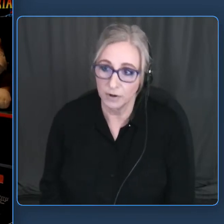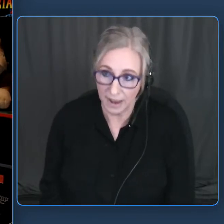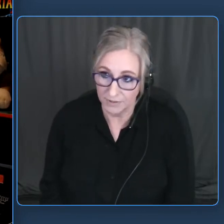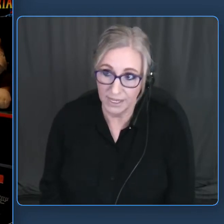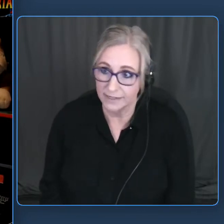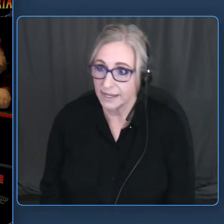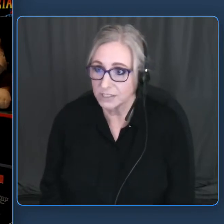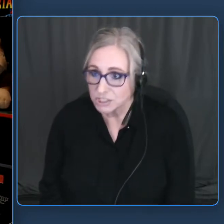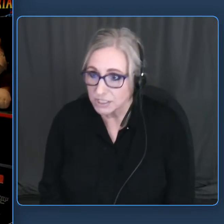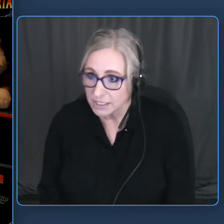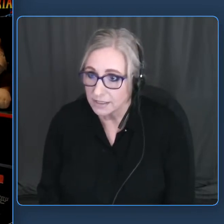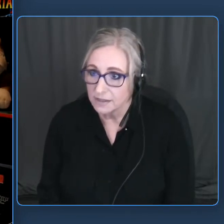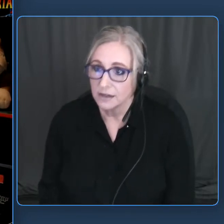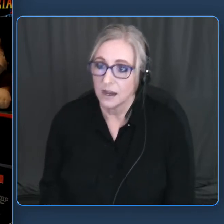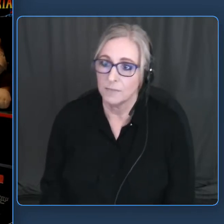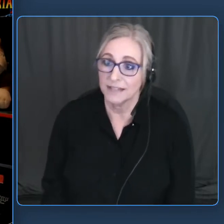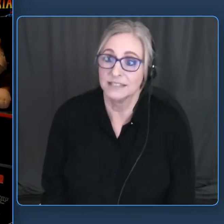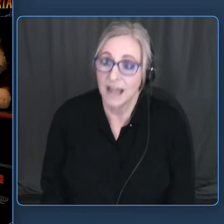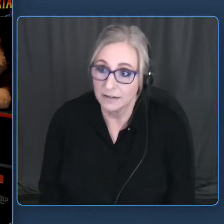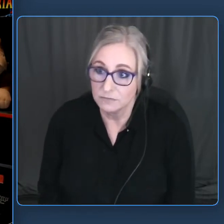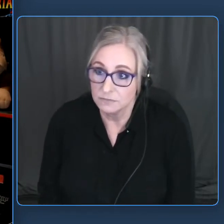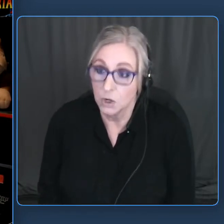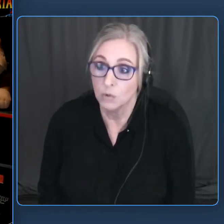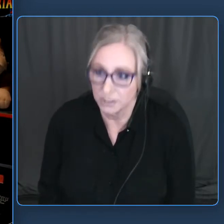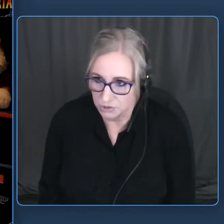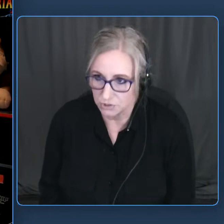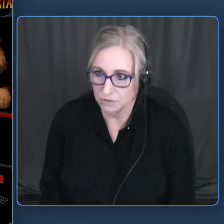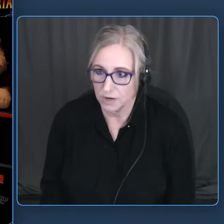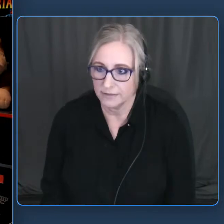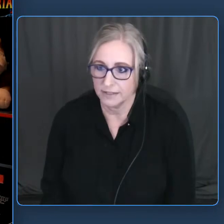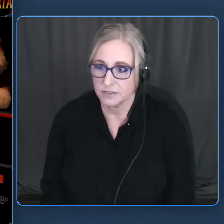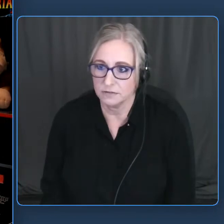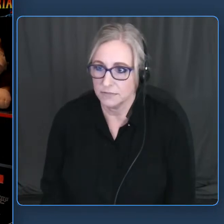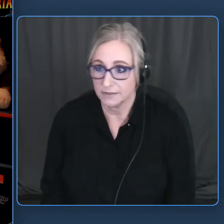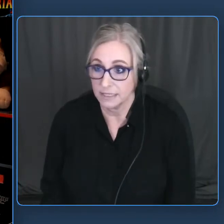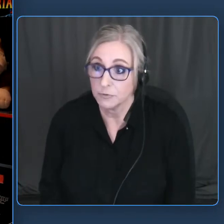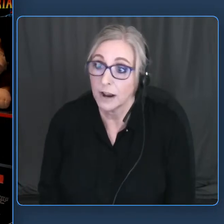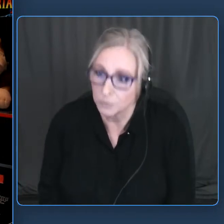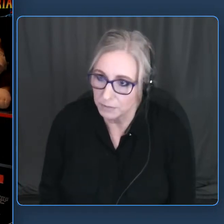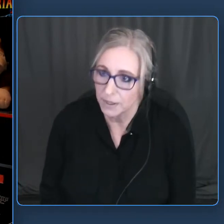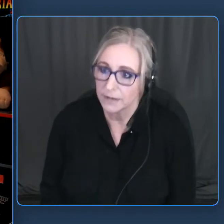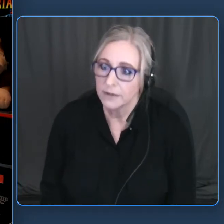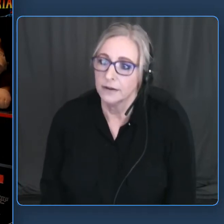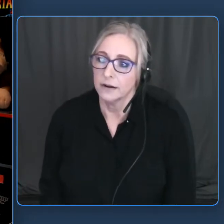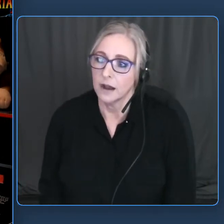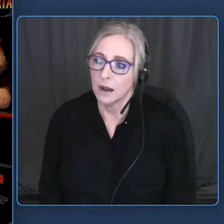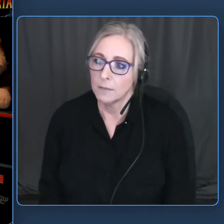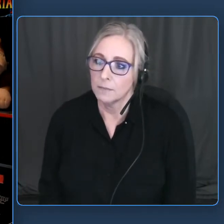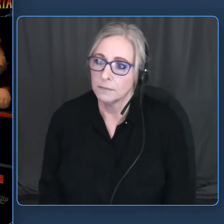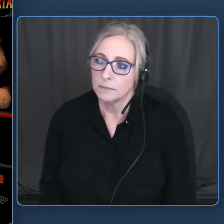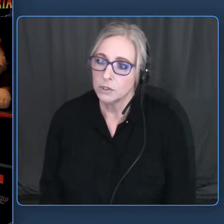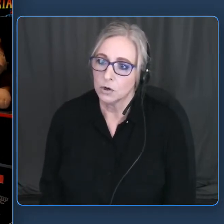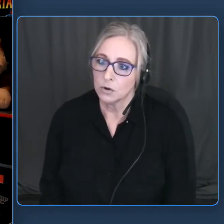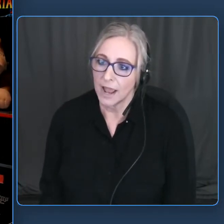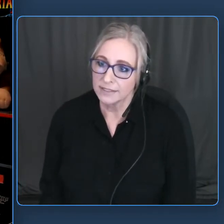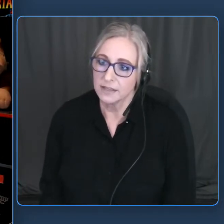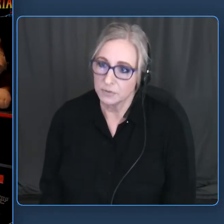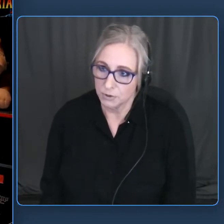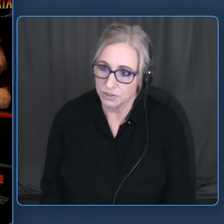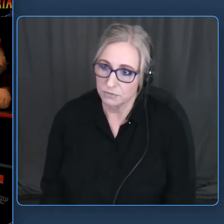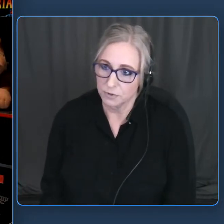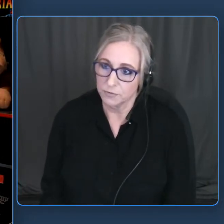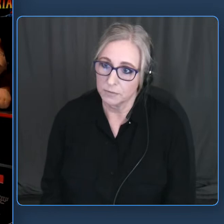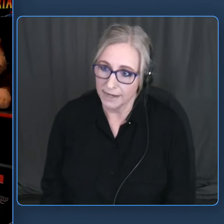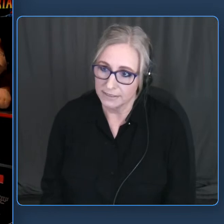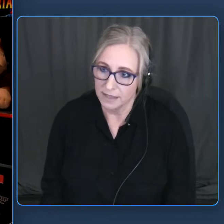Also, having ADHD, that's not the only concern, right? That's not the same for everyone, but asking